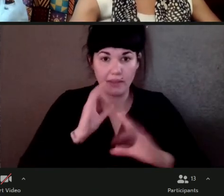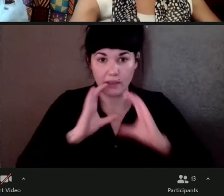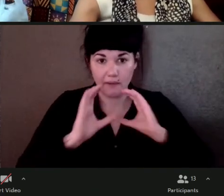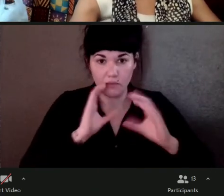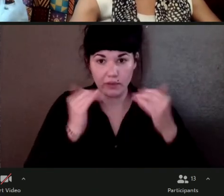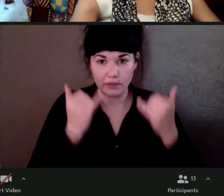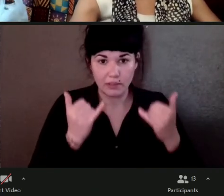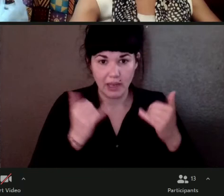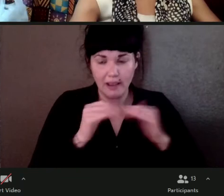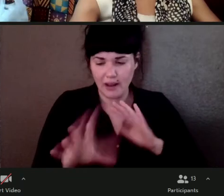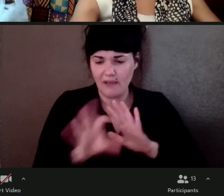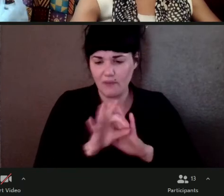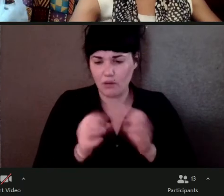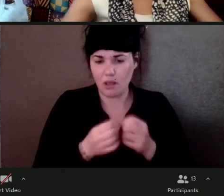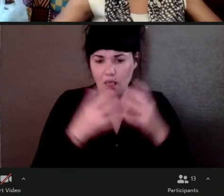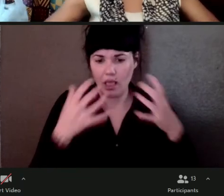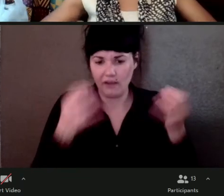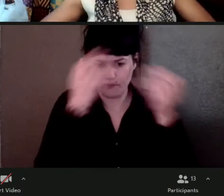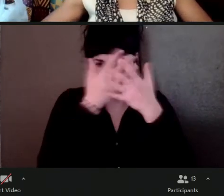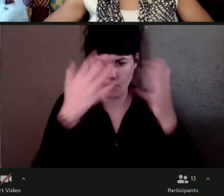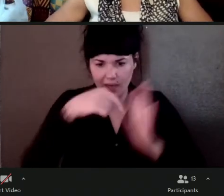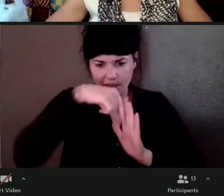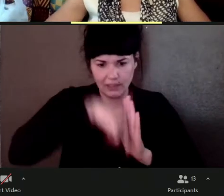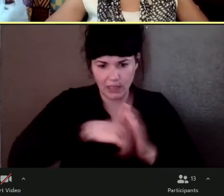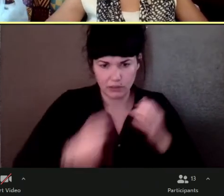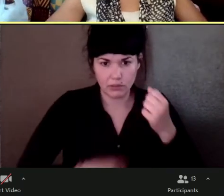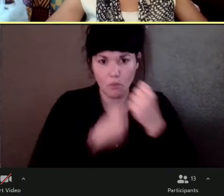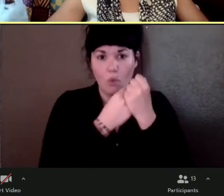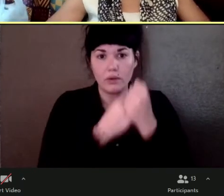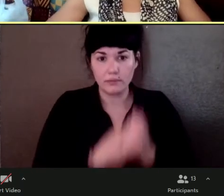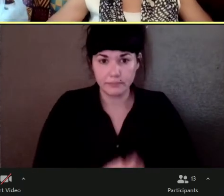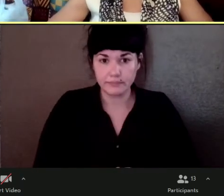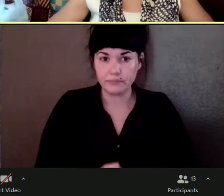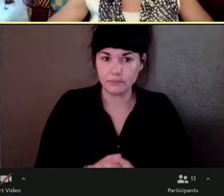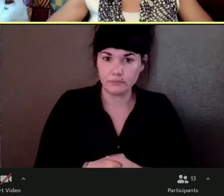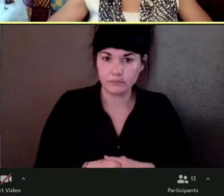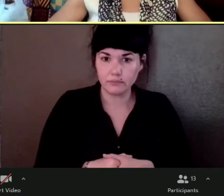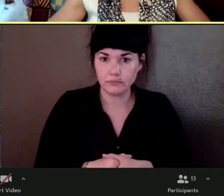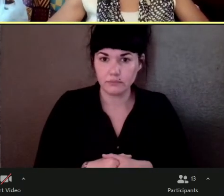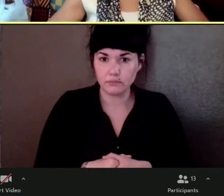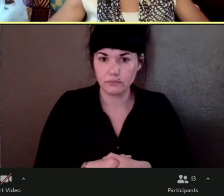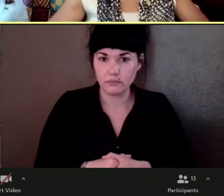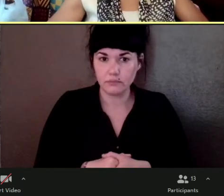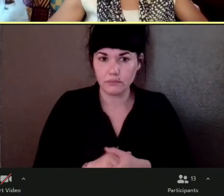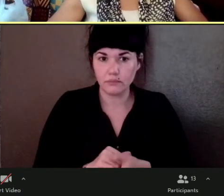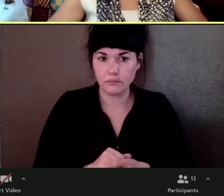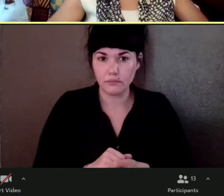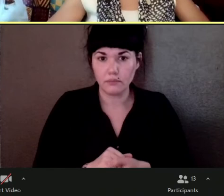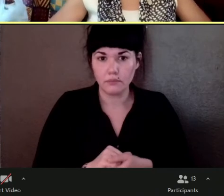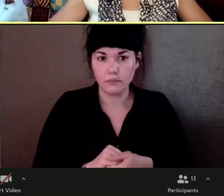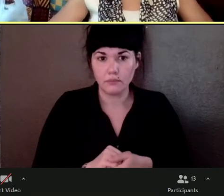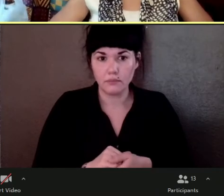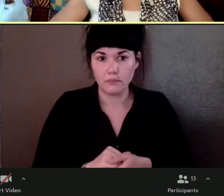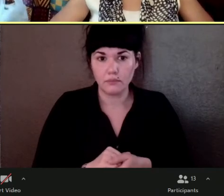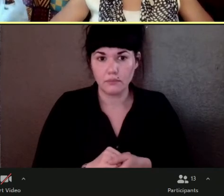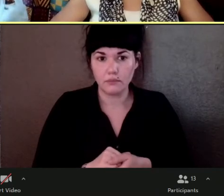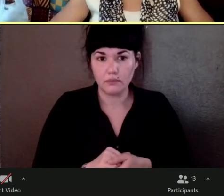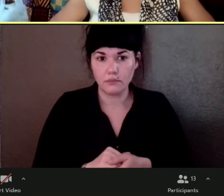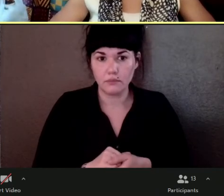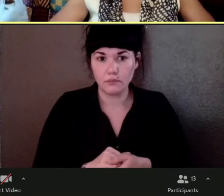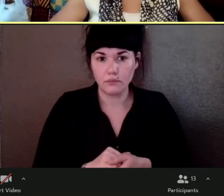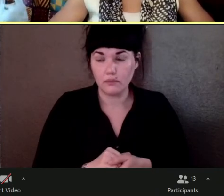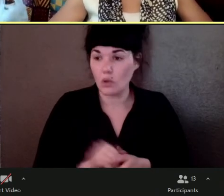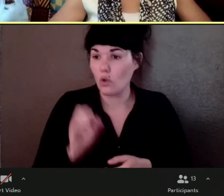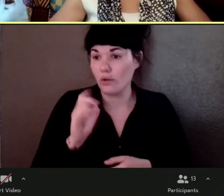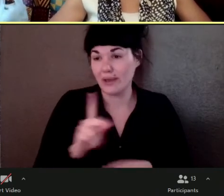of information and detail to support. Okay, great. Well, if there's anything we know, that the internet is the